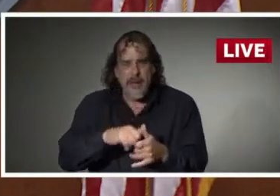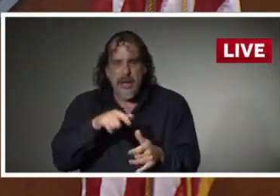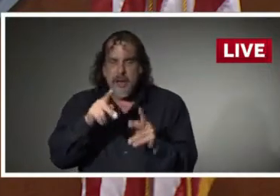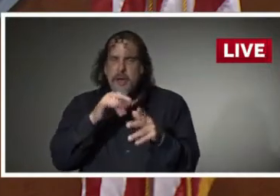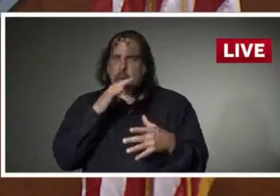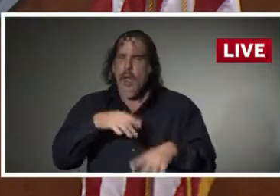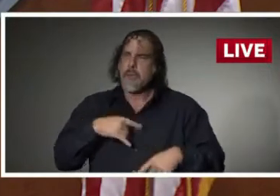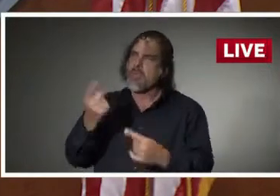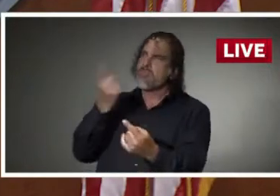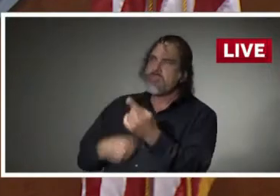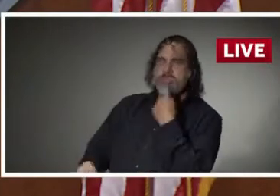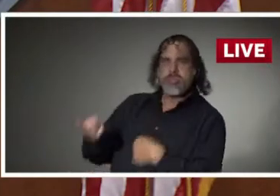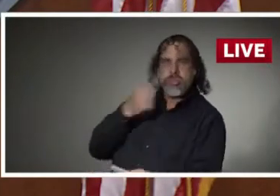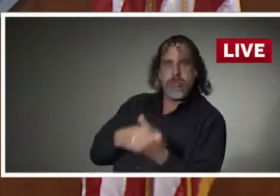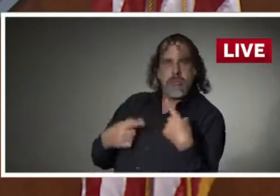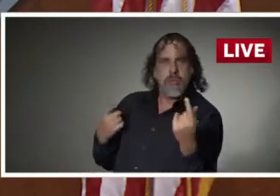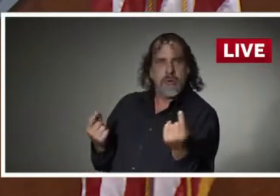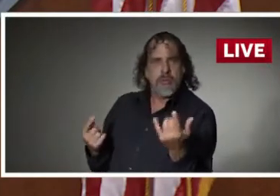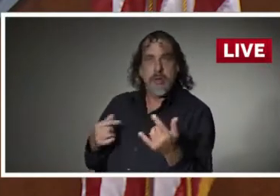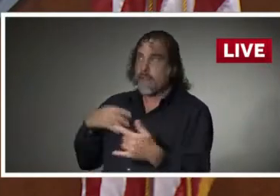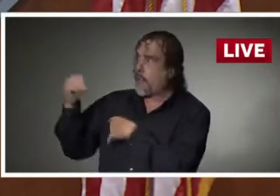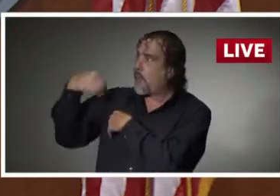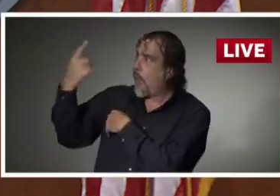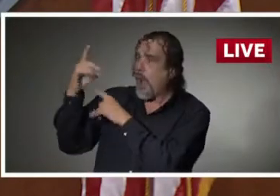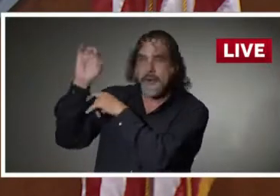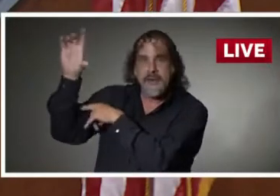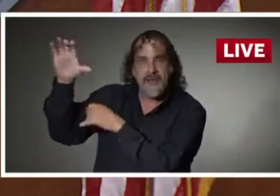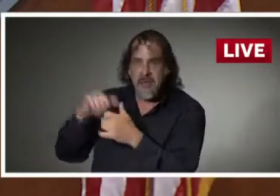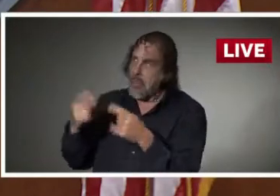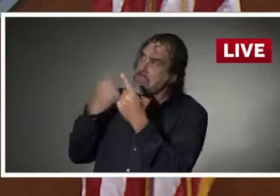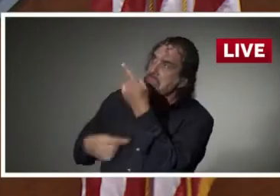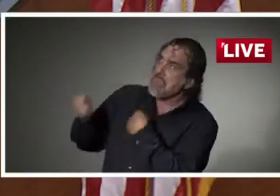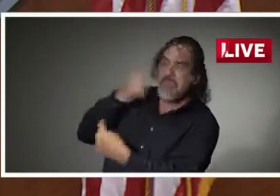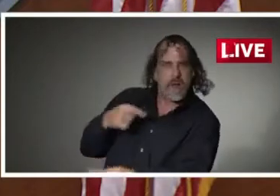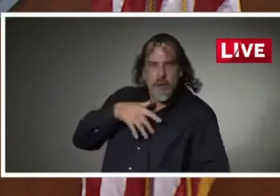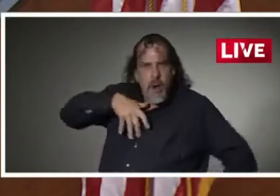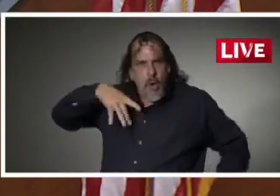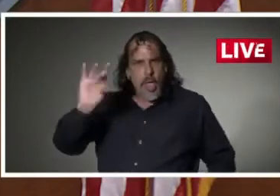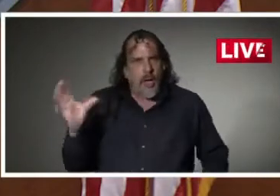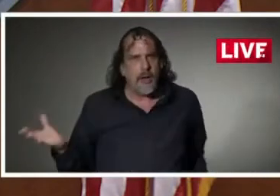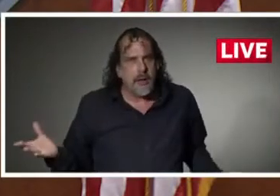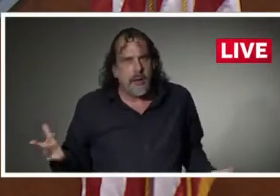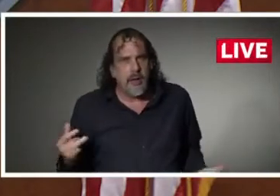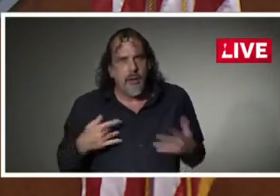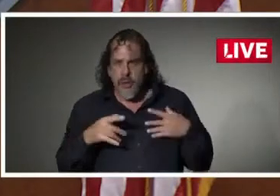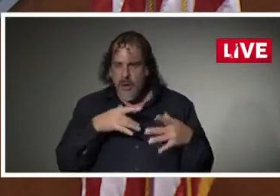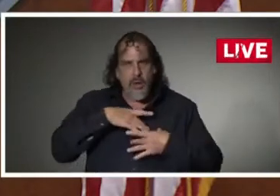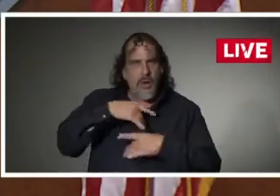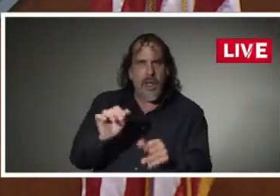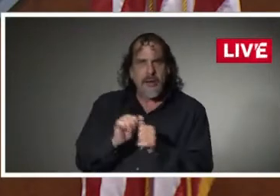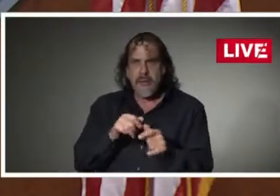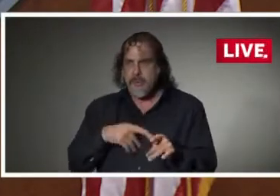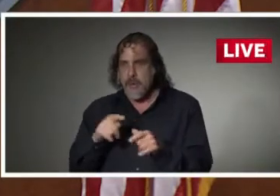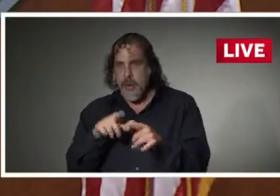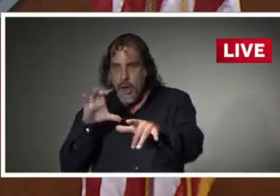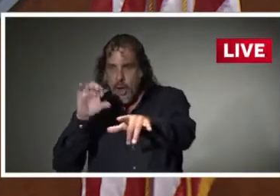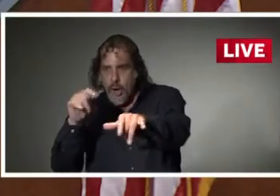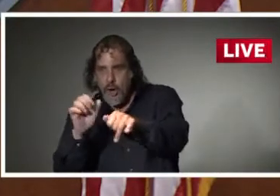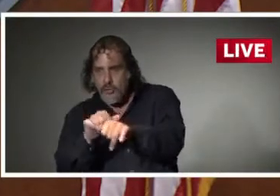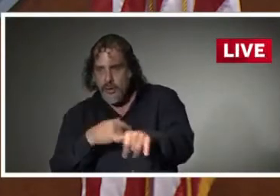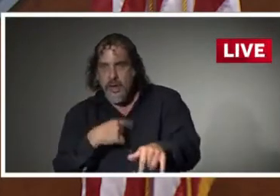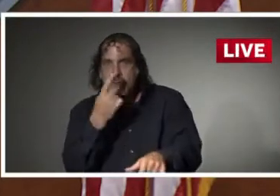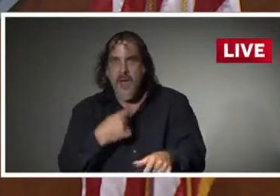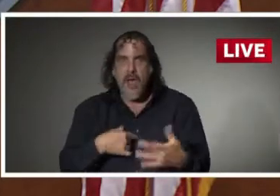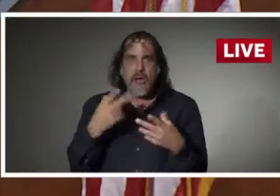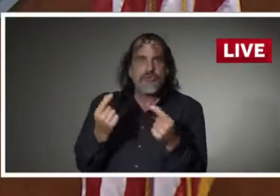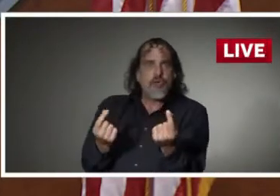do. We don't like being told what to do by Washington. We don't like being told what to do by folks on either coast. And we don't even like